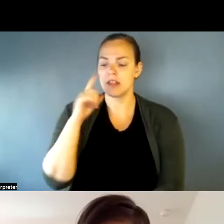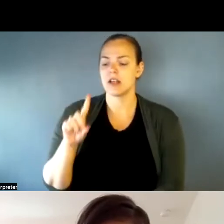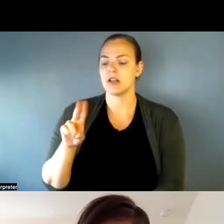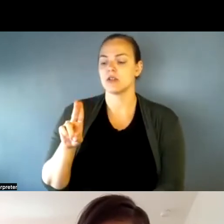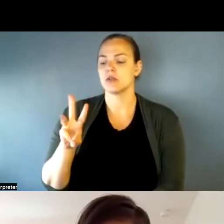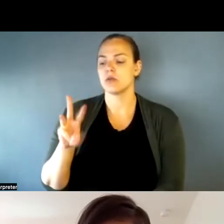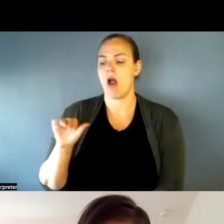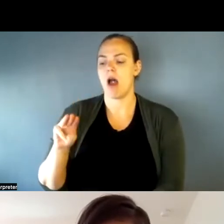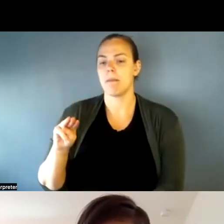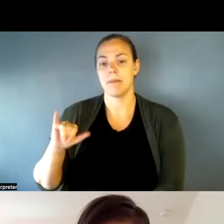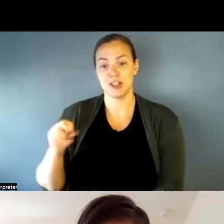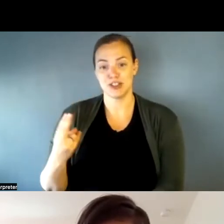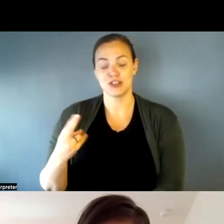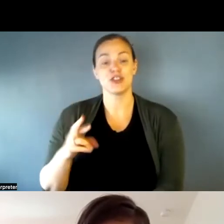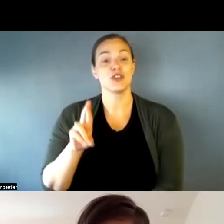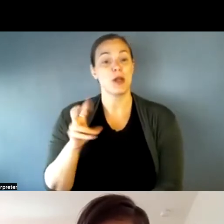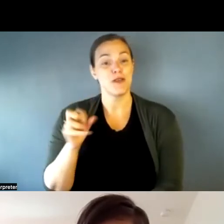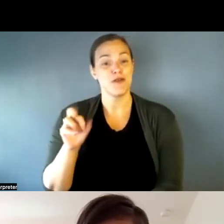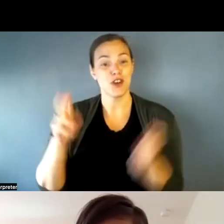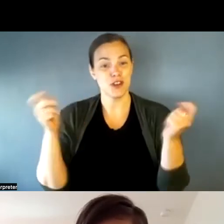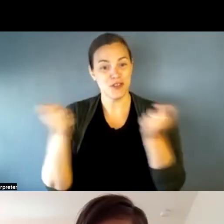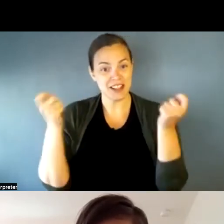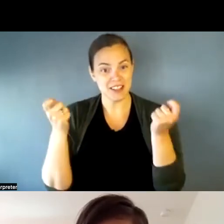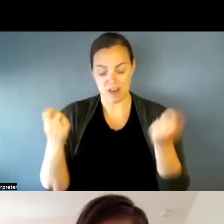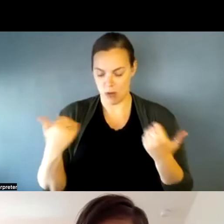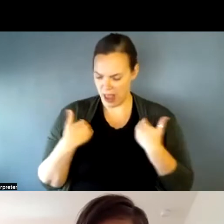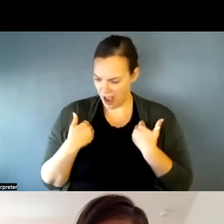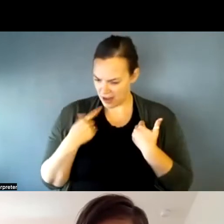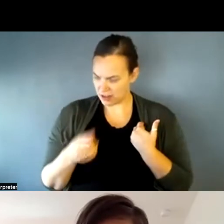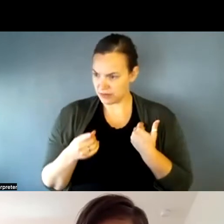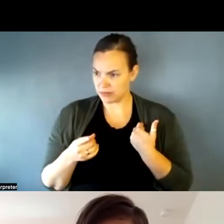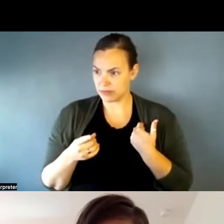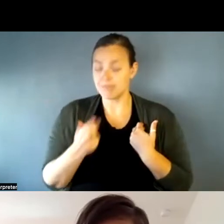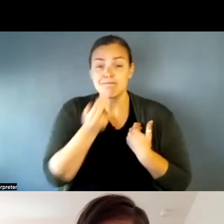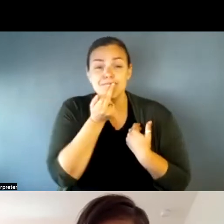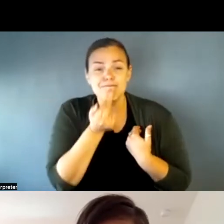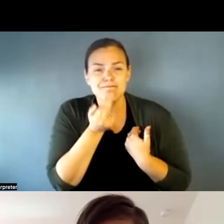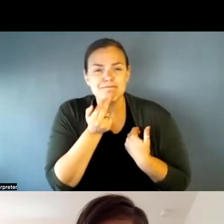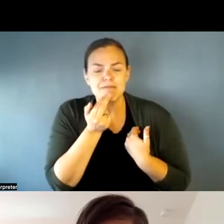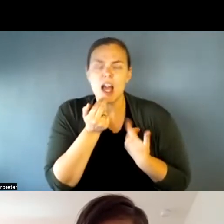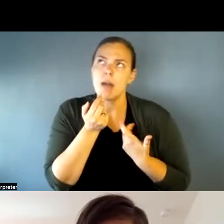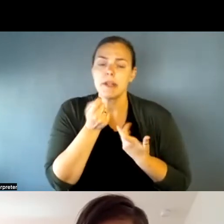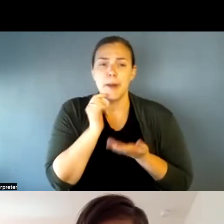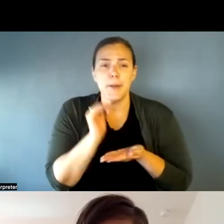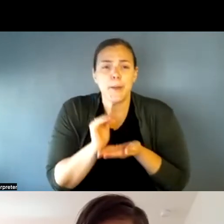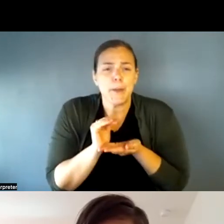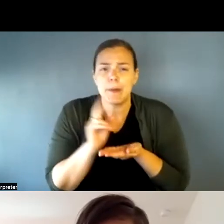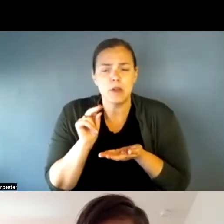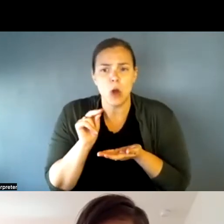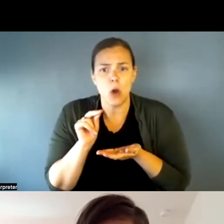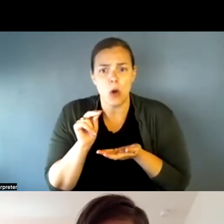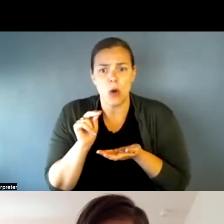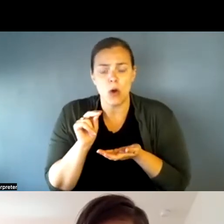River Festival. They had like really many, they weren't too many, because some of them were